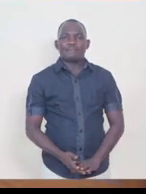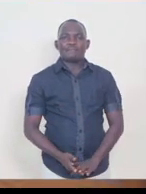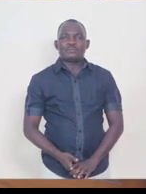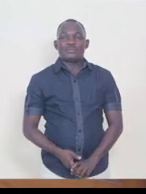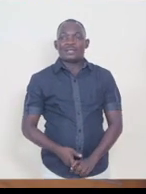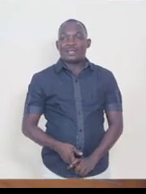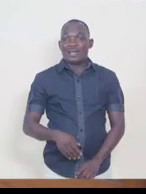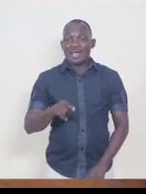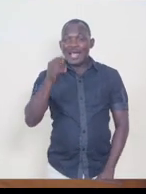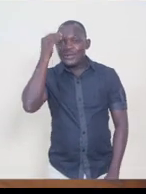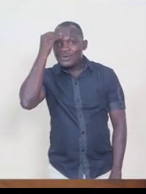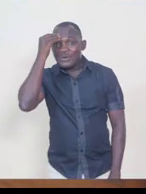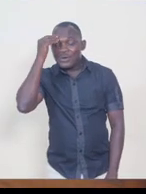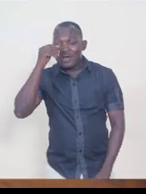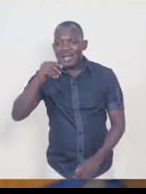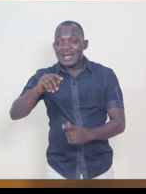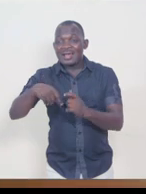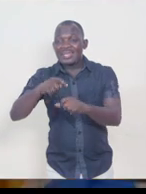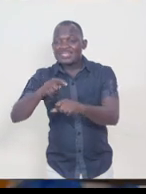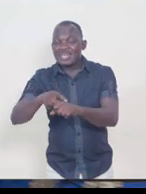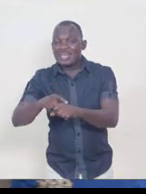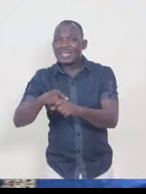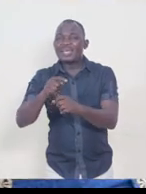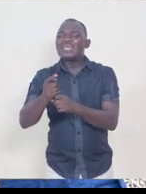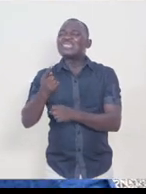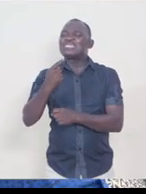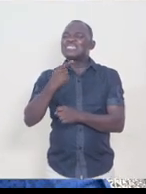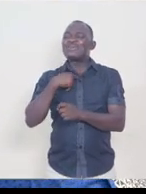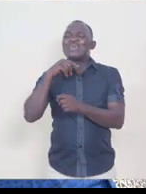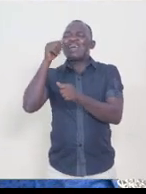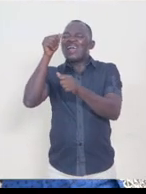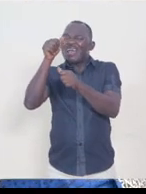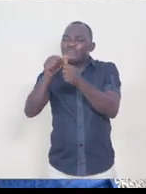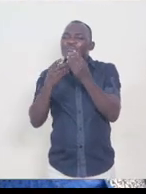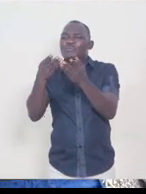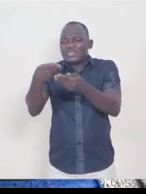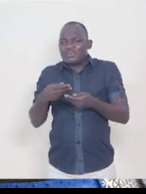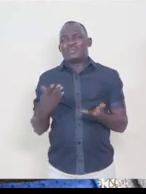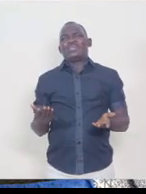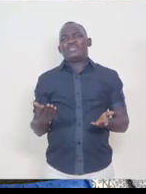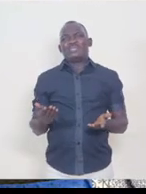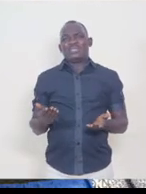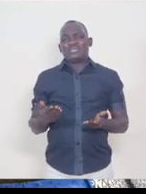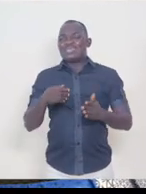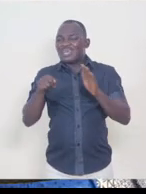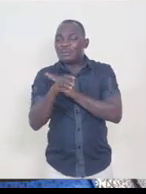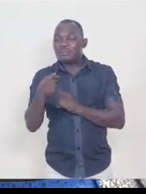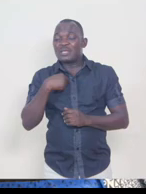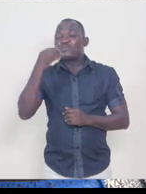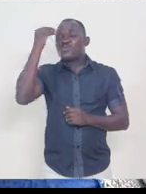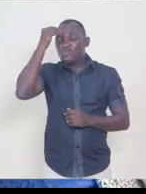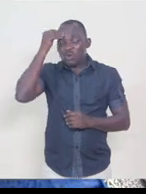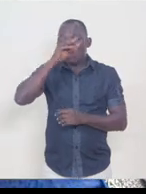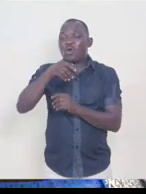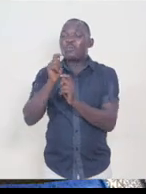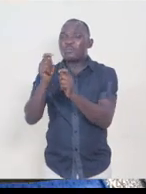You know what? Next time, make sure you tell me every single detail. Hey, I mean, if I'd known about these